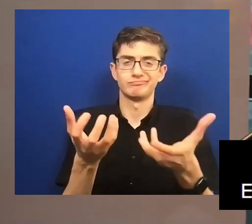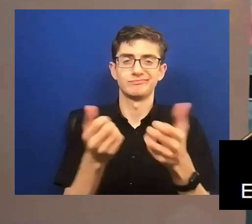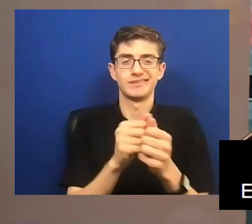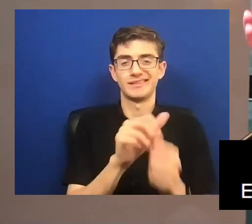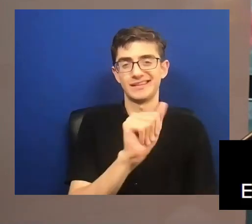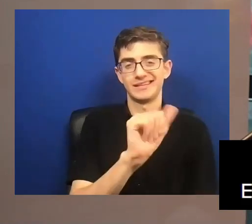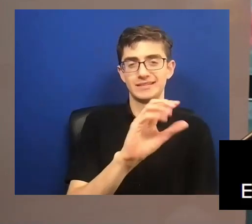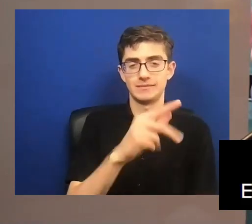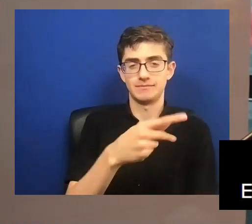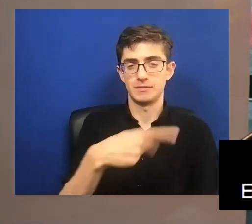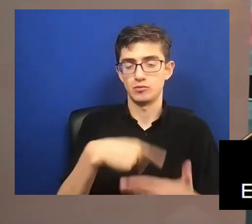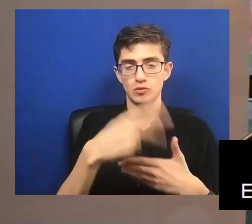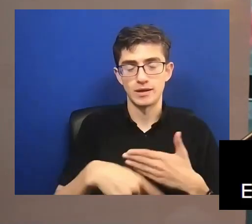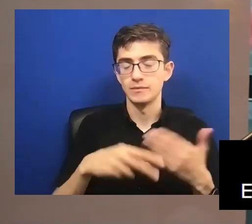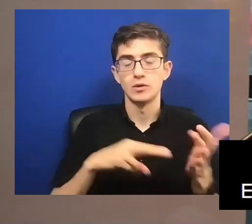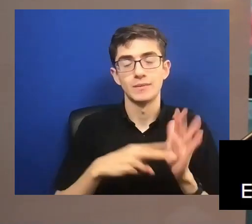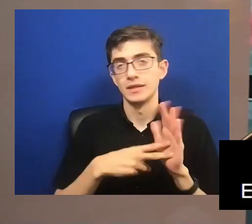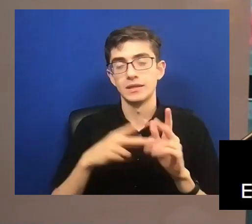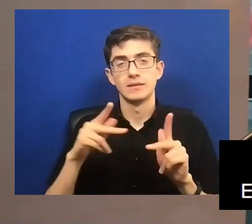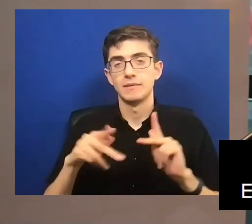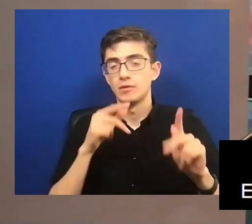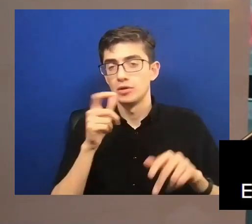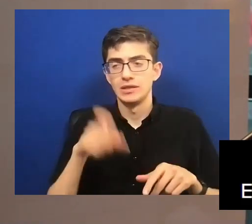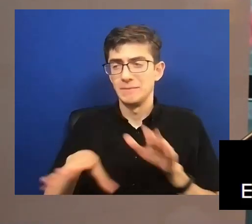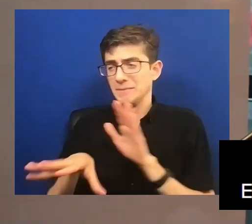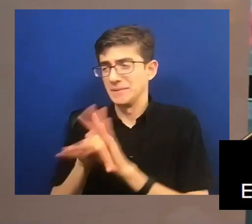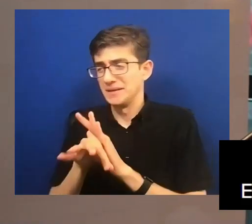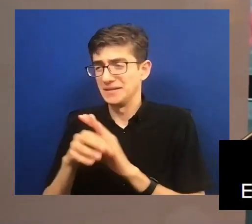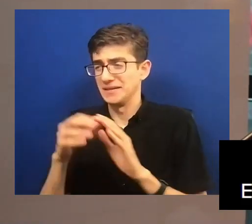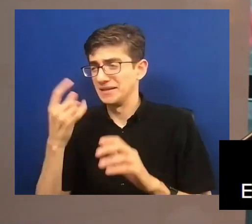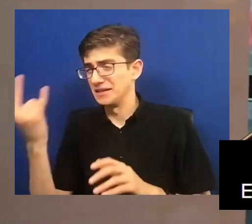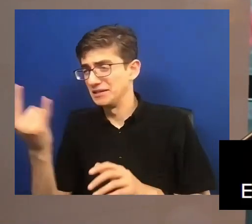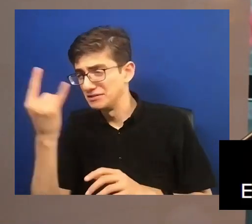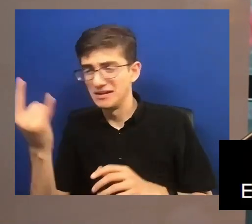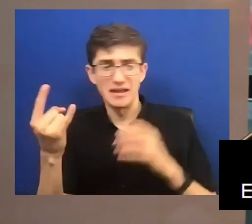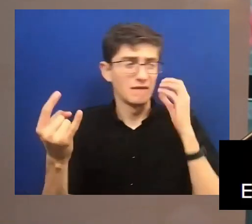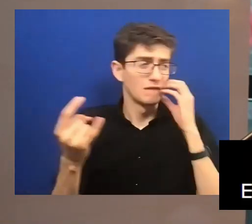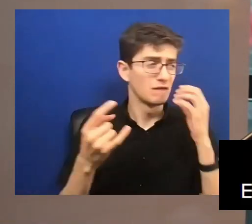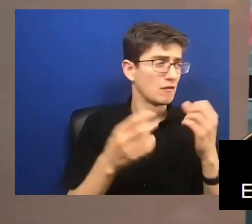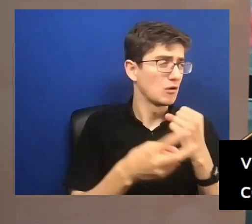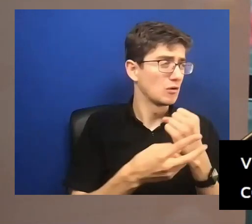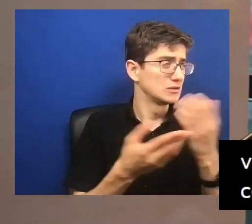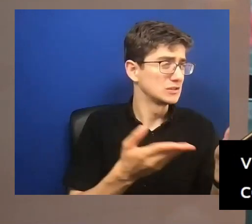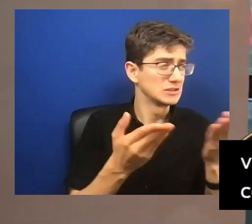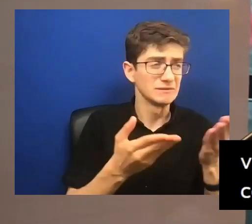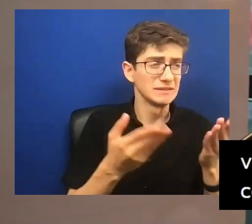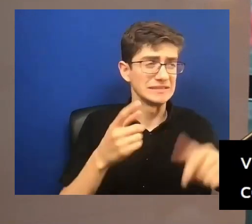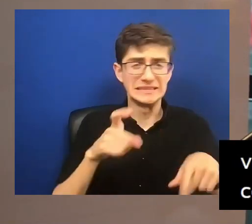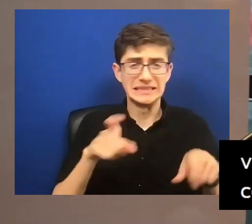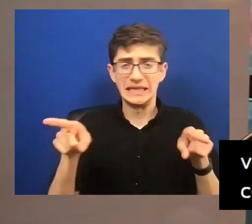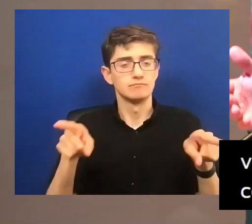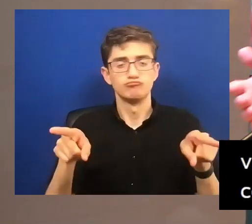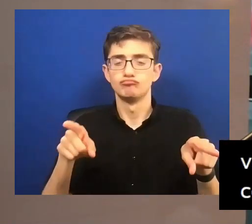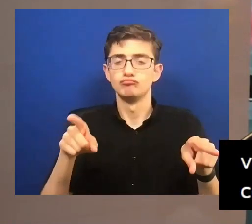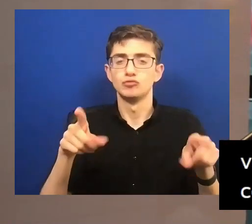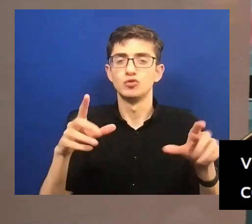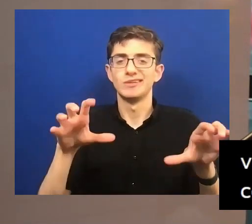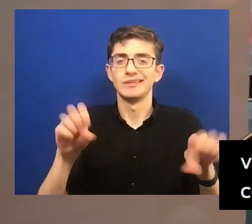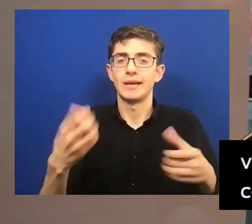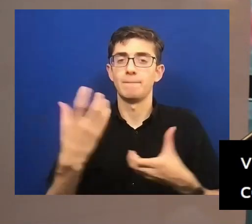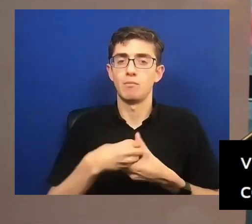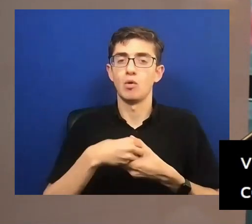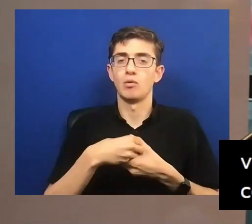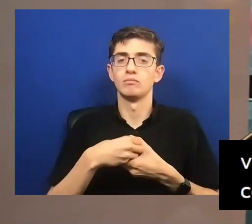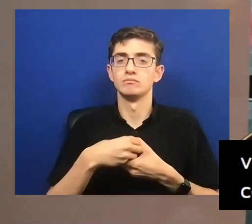between internet and cell service on which to save. They can receive free internet through Big Apple Connect and apply their